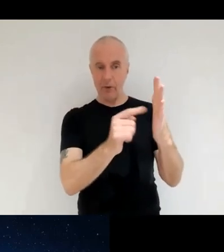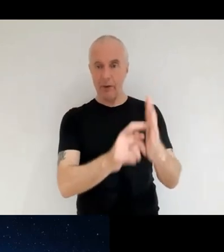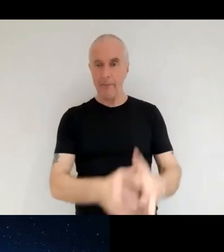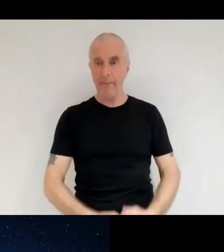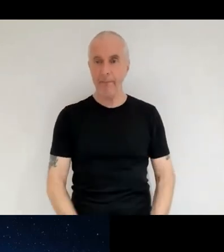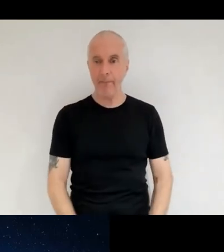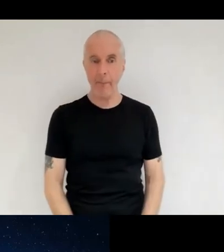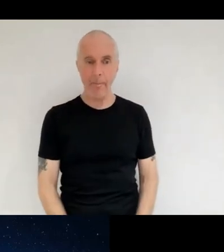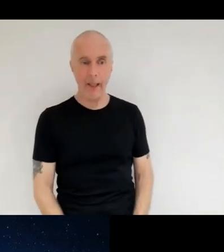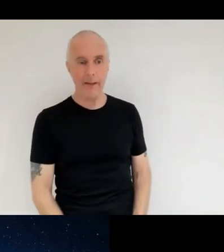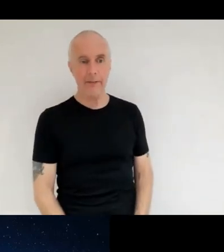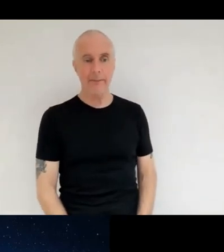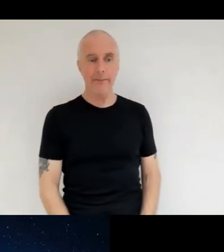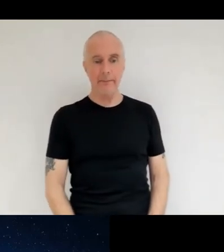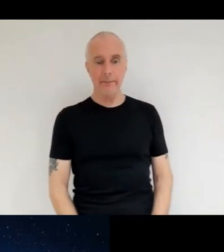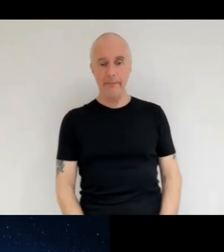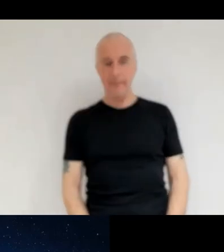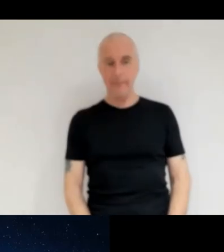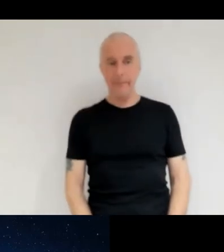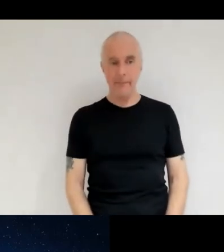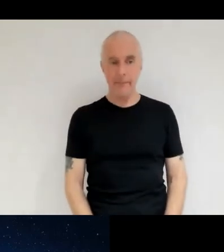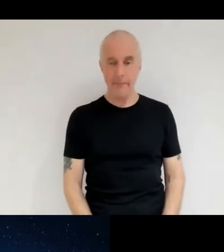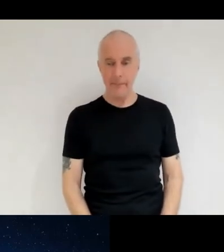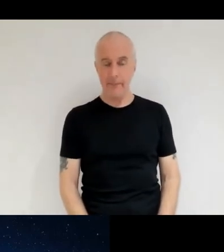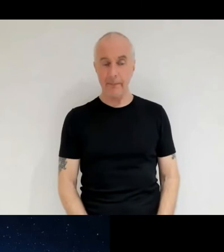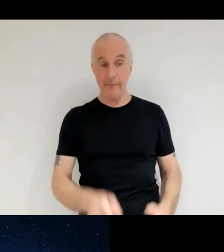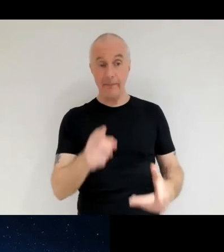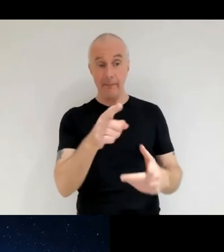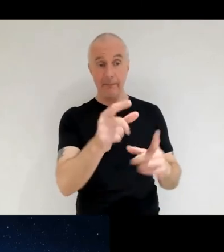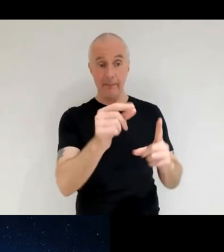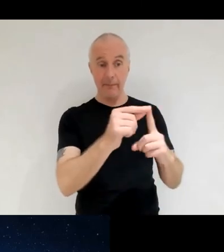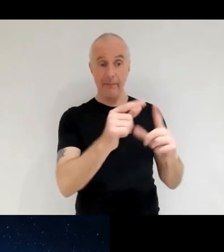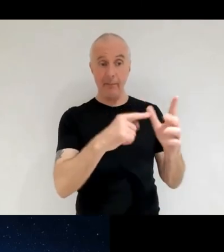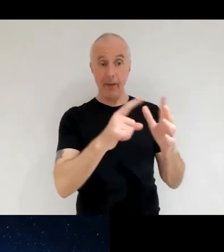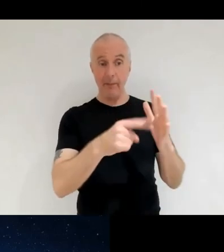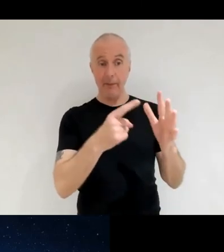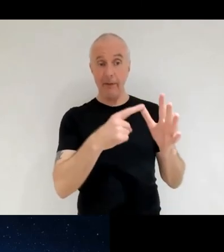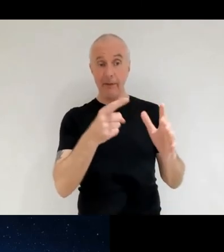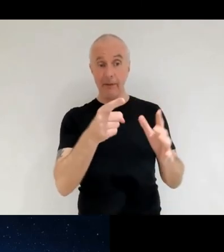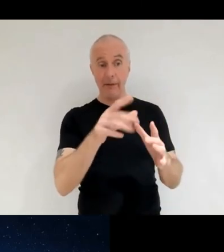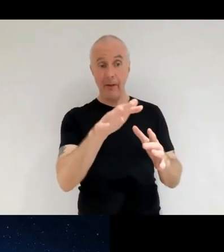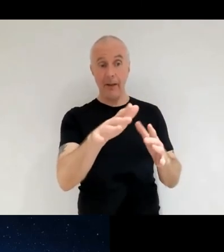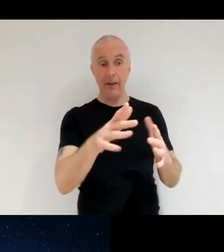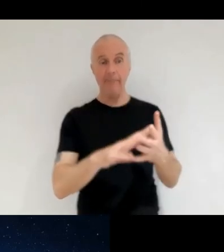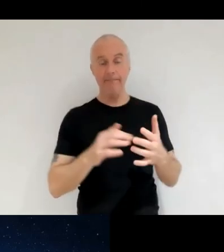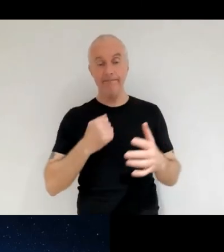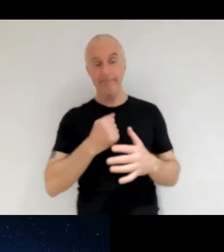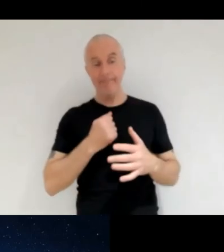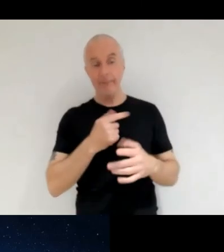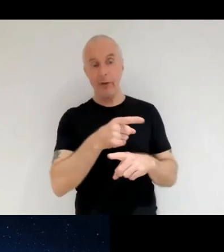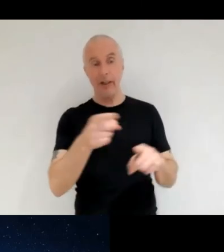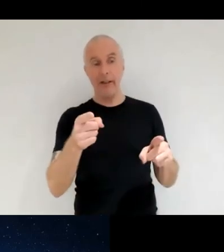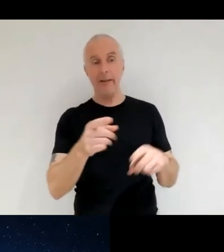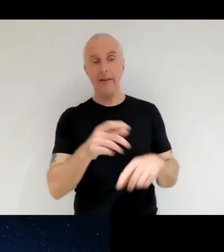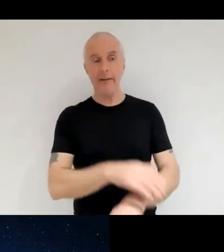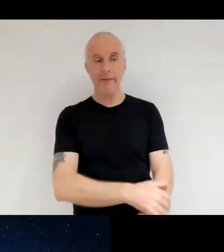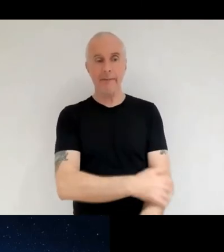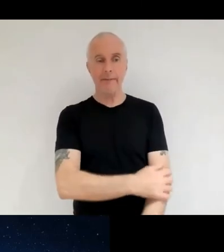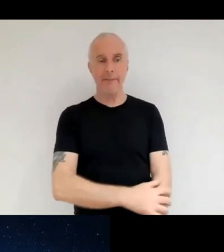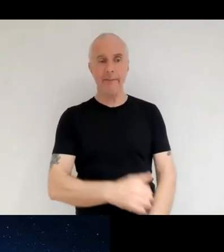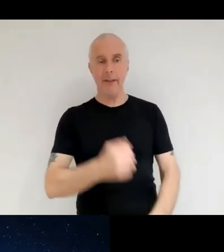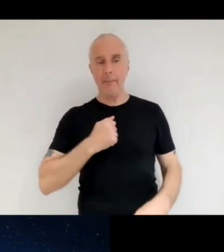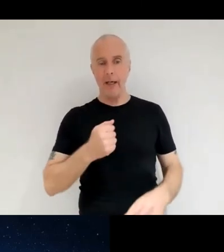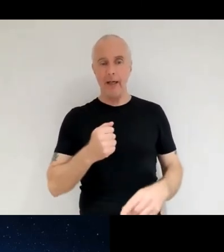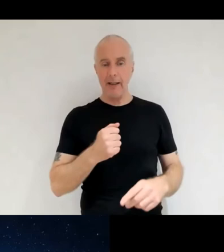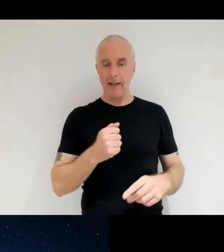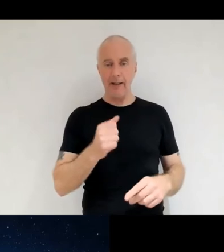You're still here, Patricia. I don't know what's happened to your screen, but it doesn't matter. We can still hear you. Sorry. my Zoom just disappeared entirely,